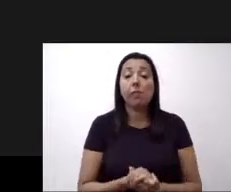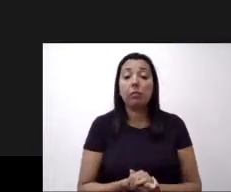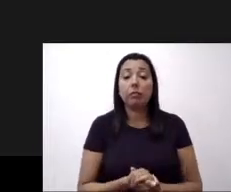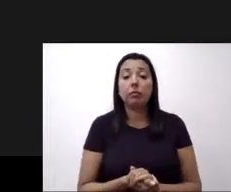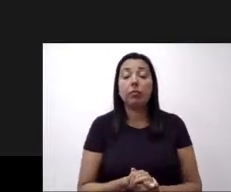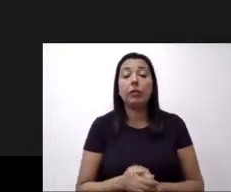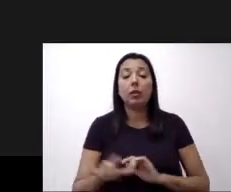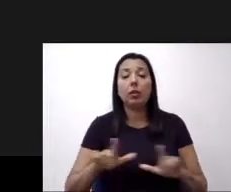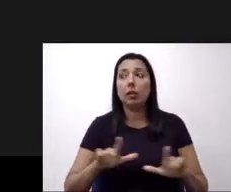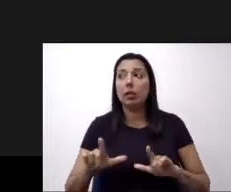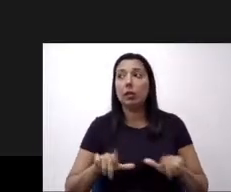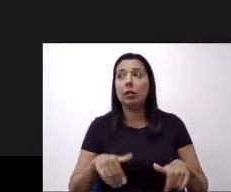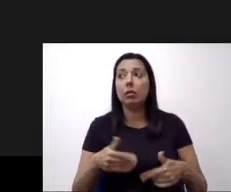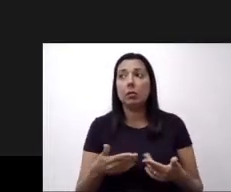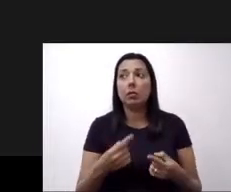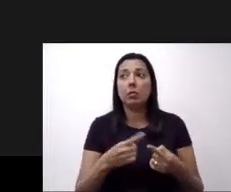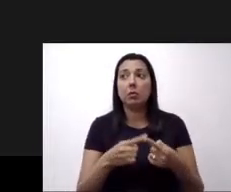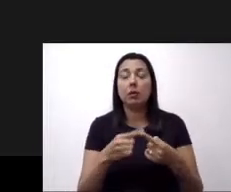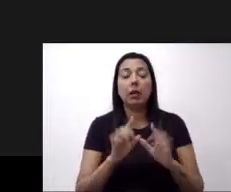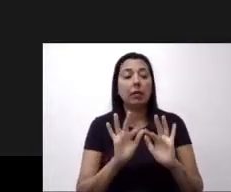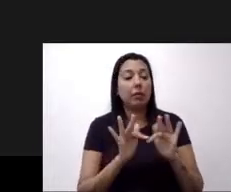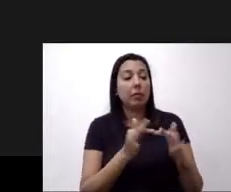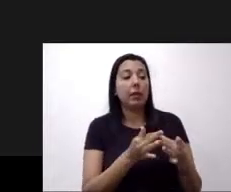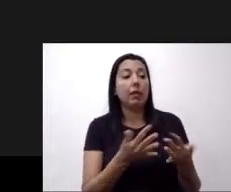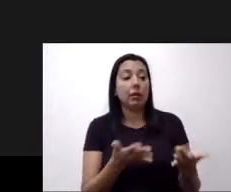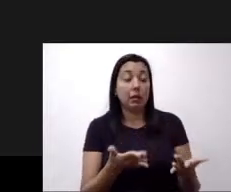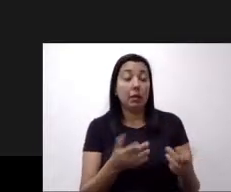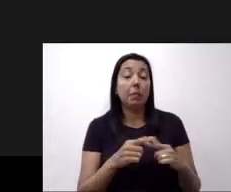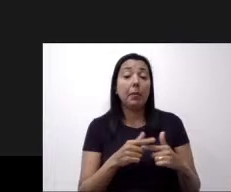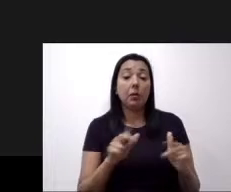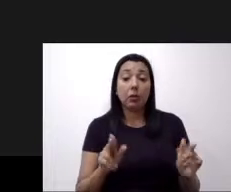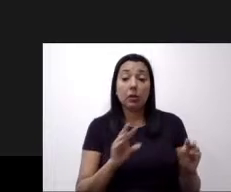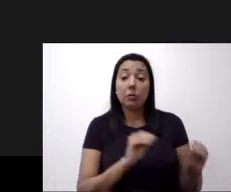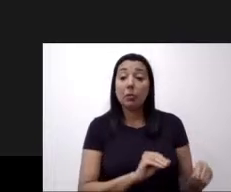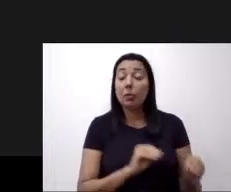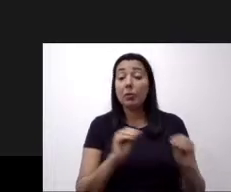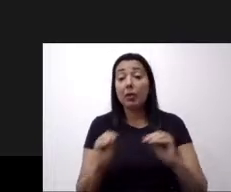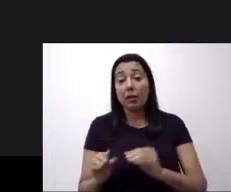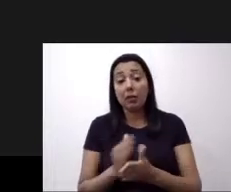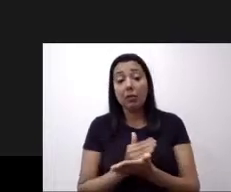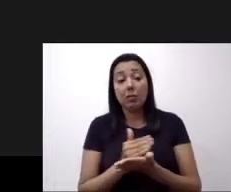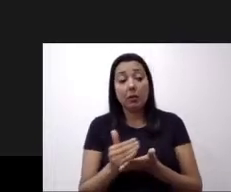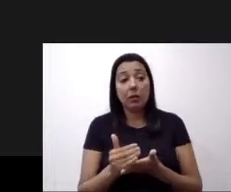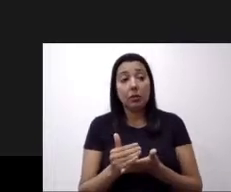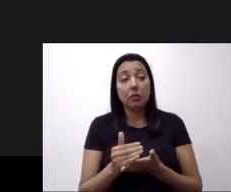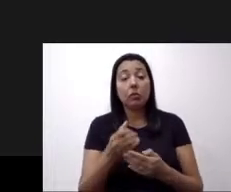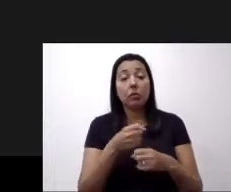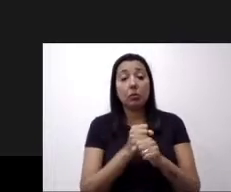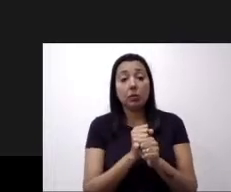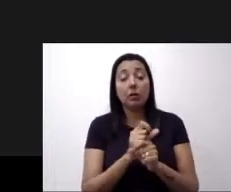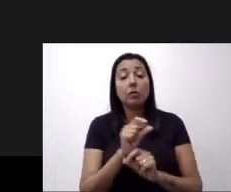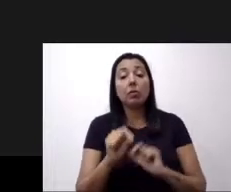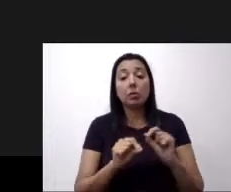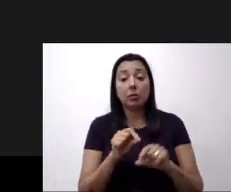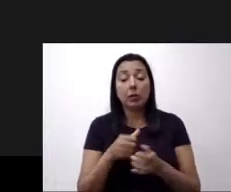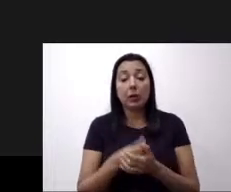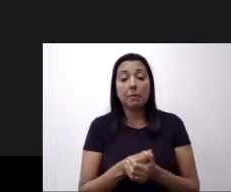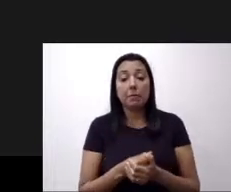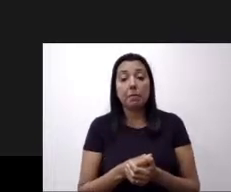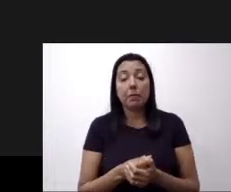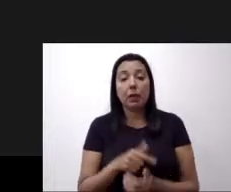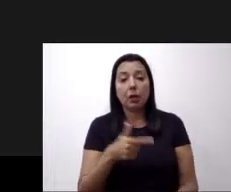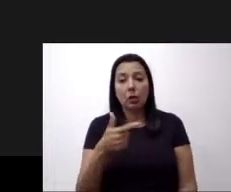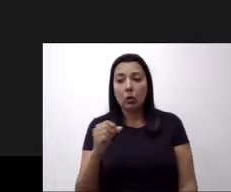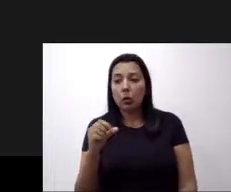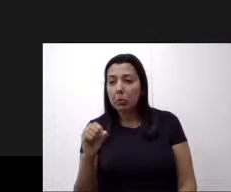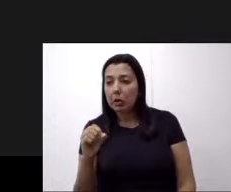functioning. But things have changed since the beginning of the 2000s in France and in other countries.